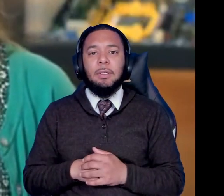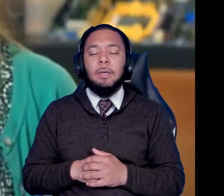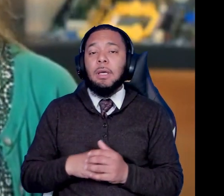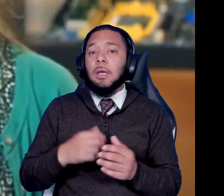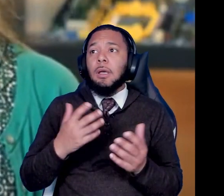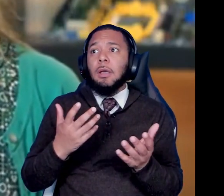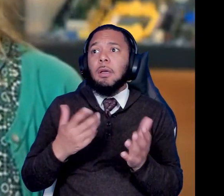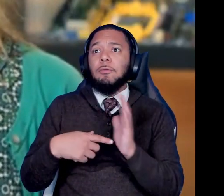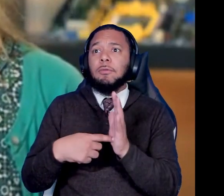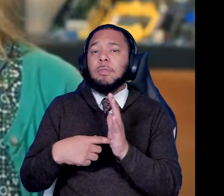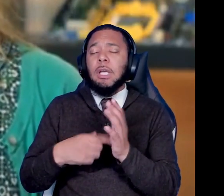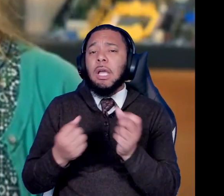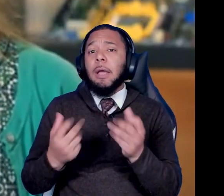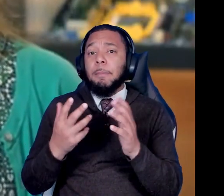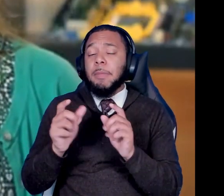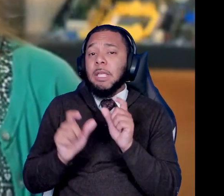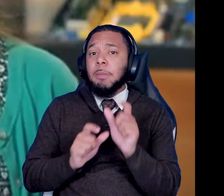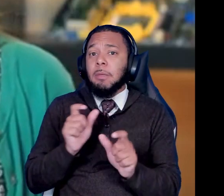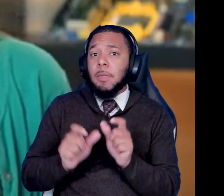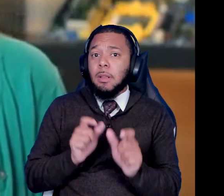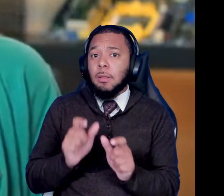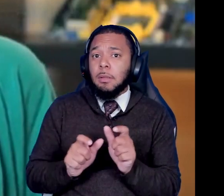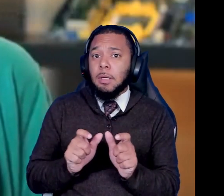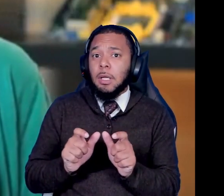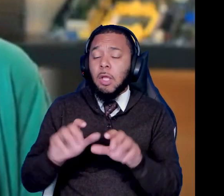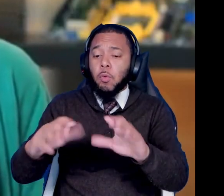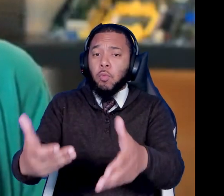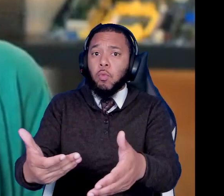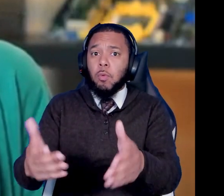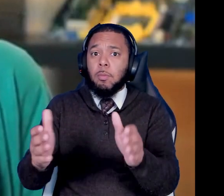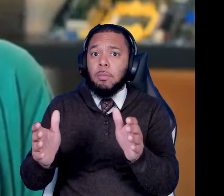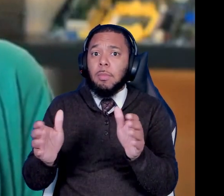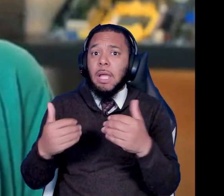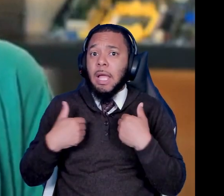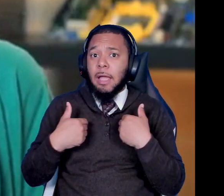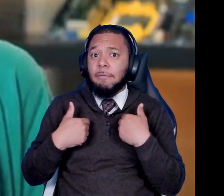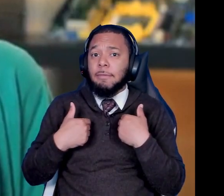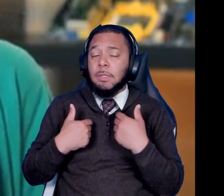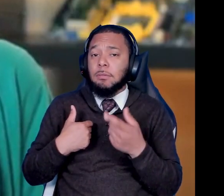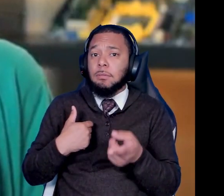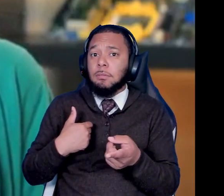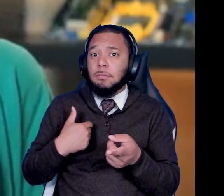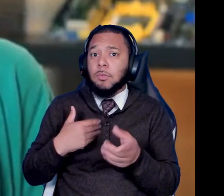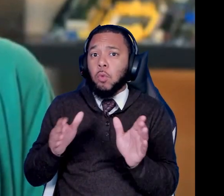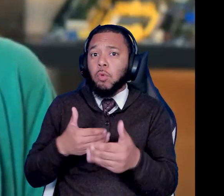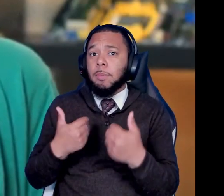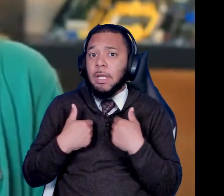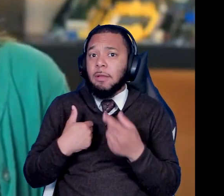number of people in a room, what data type would that be?